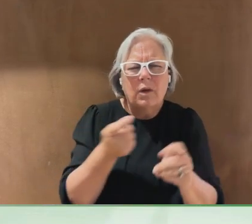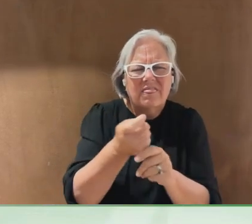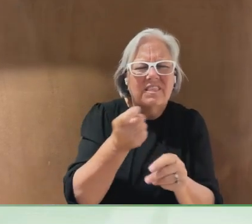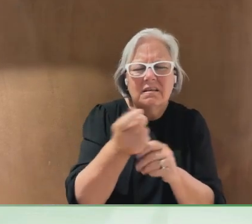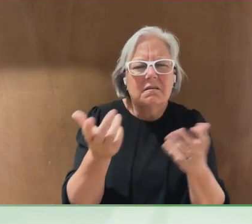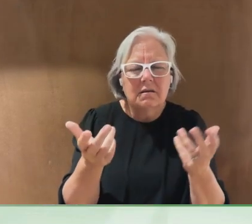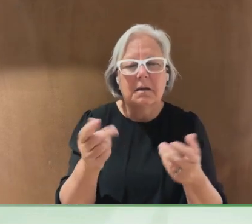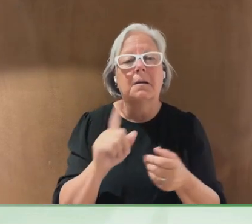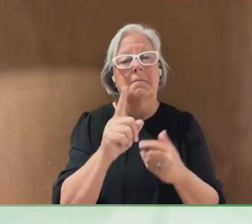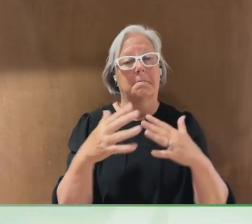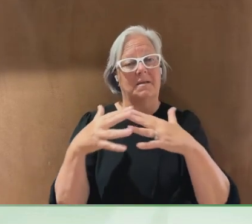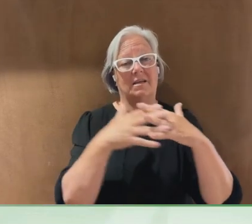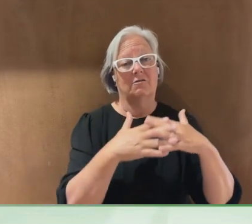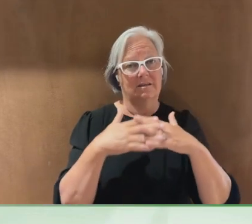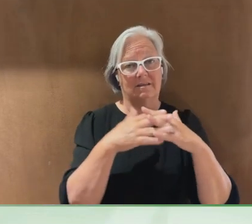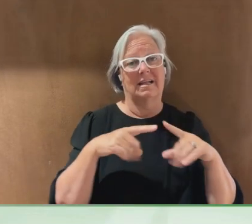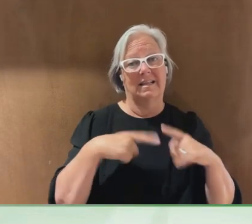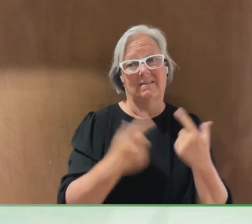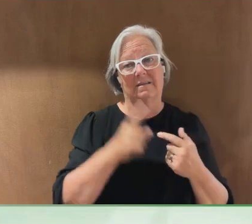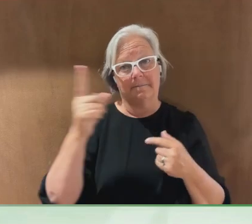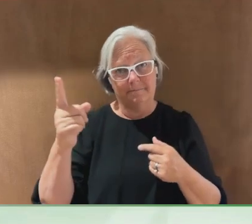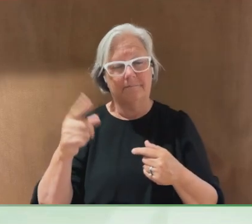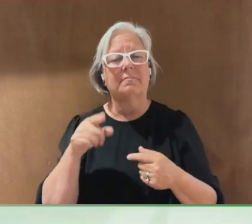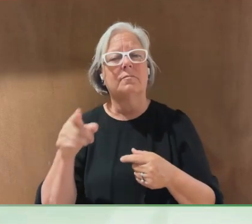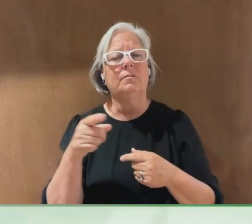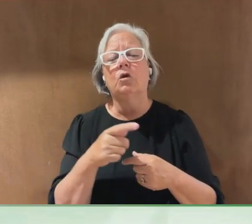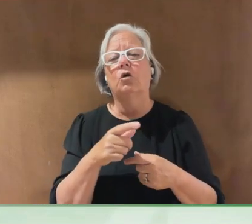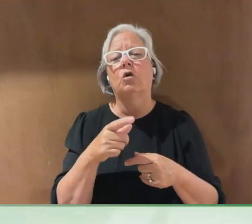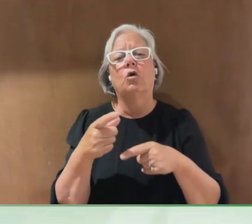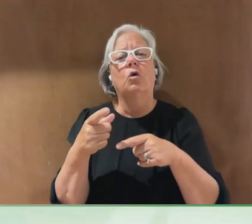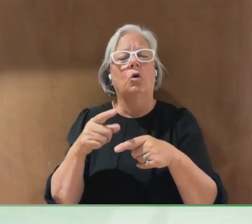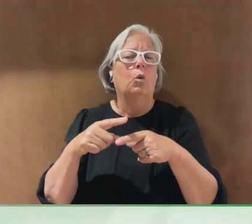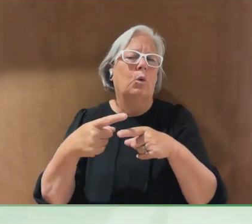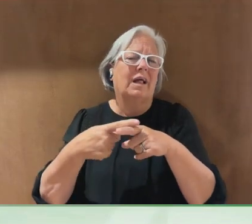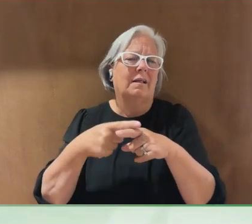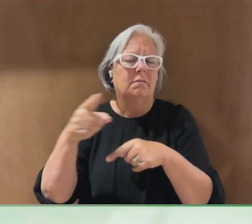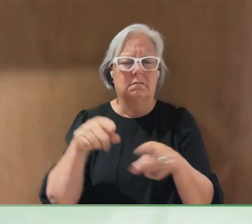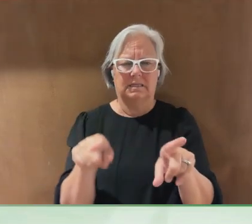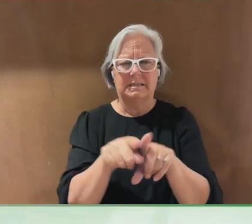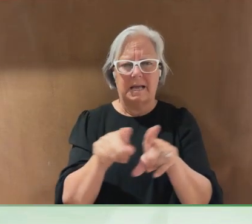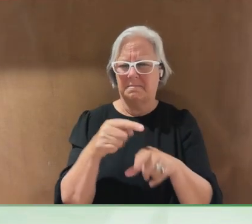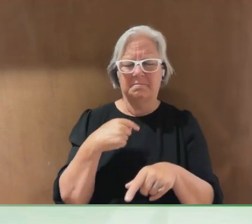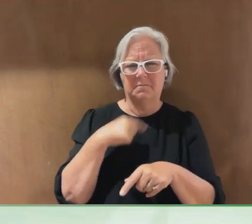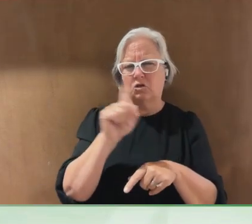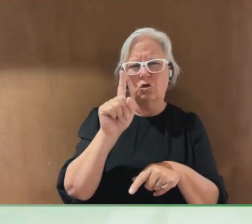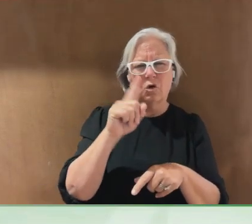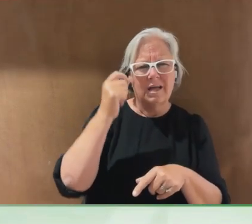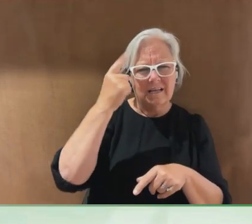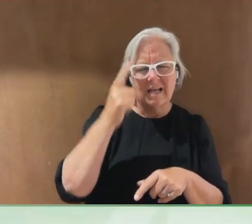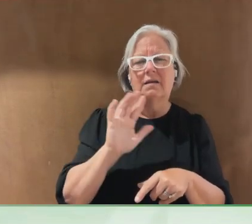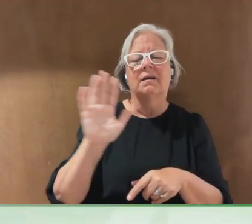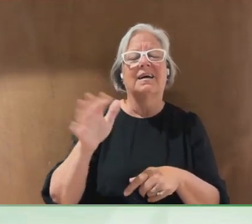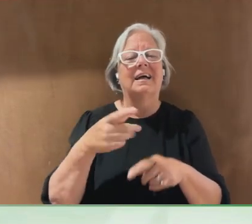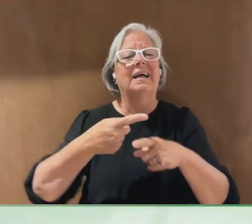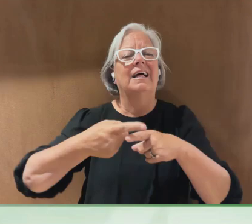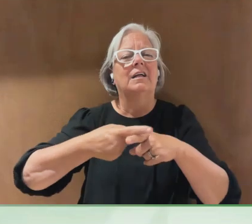in England, I do the same thing for the same reason, because I don't understand 1980s English television. I don't understand all of